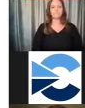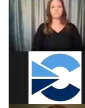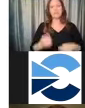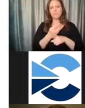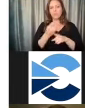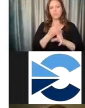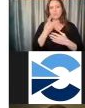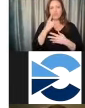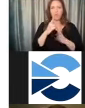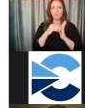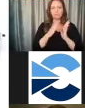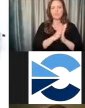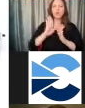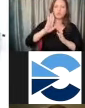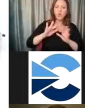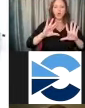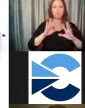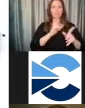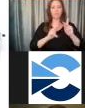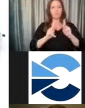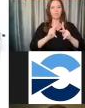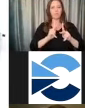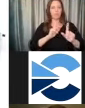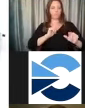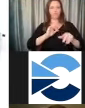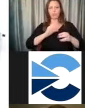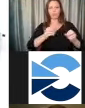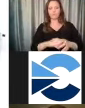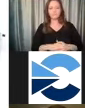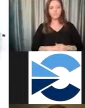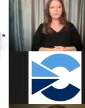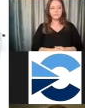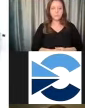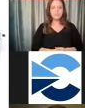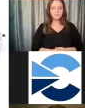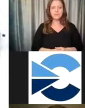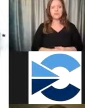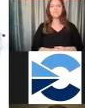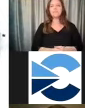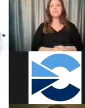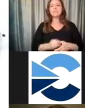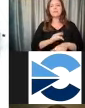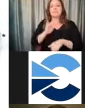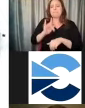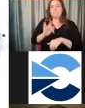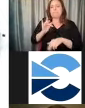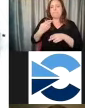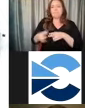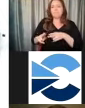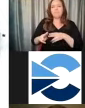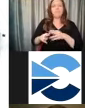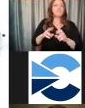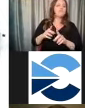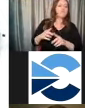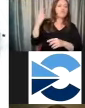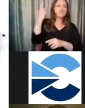appropriate for the population you're serving. I want to touch briefly on the purpose of screening in terms